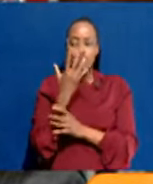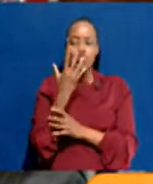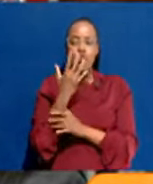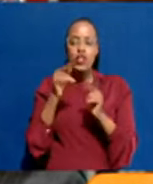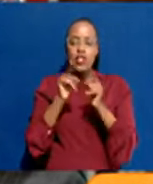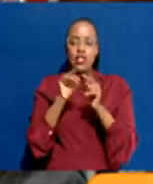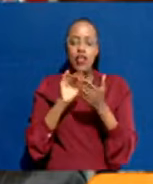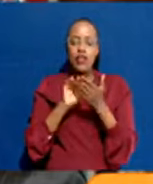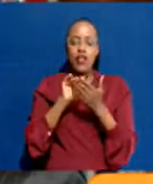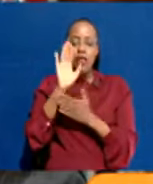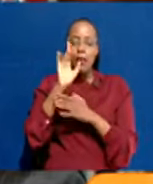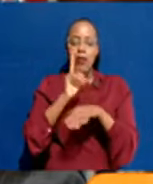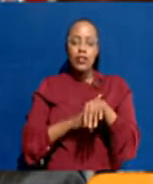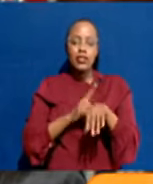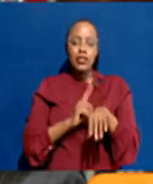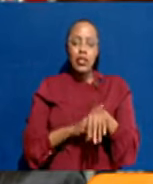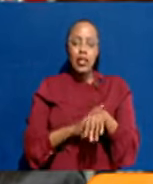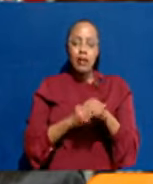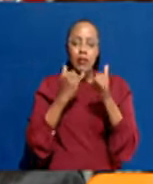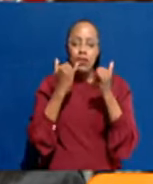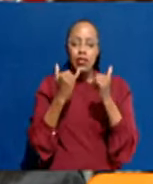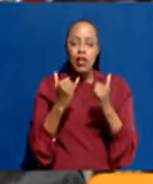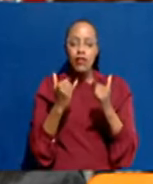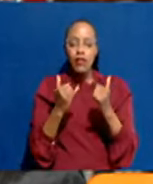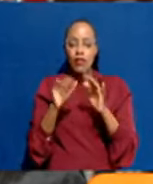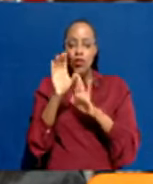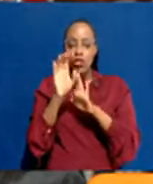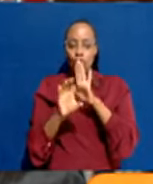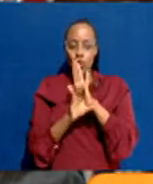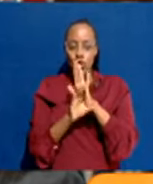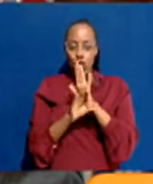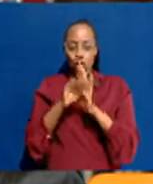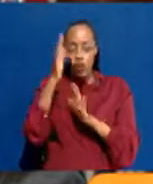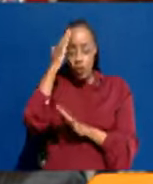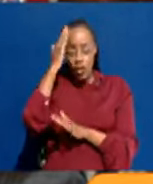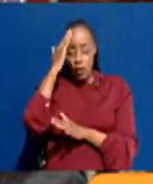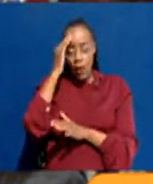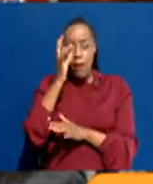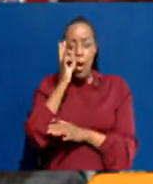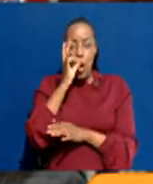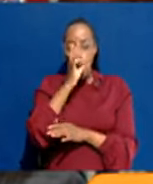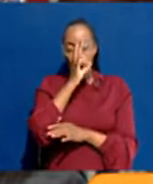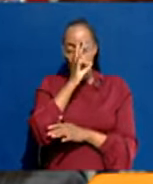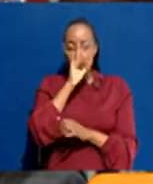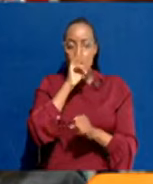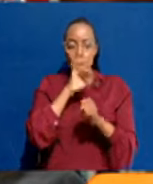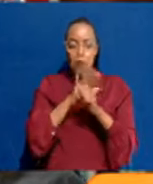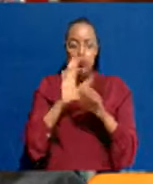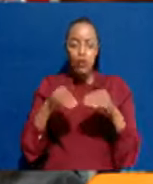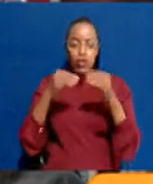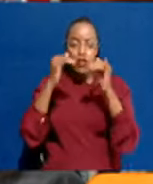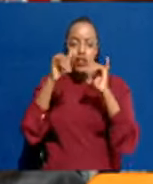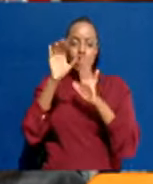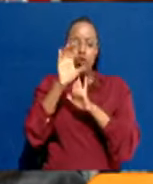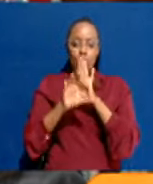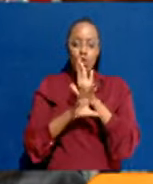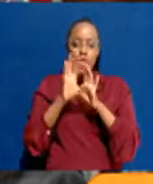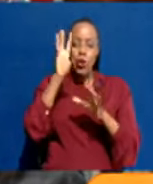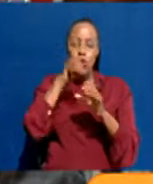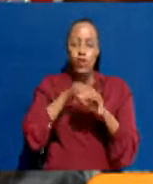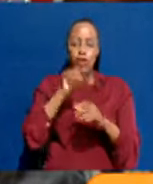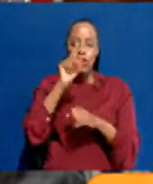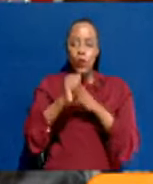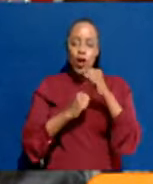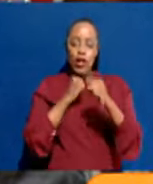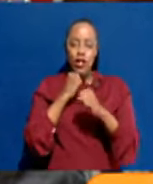even more when now it came to the constitution. You remember Kibaki had promised to give a new constitution within a year